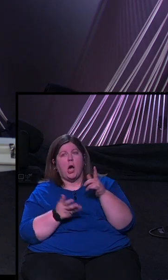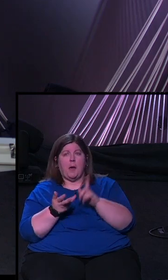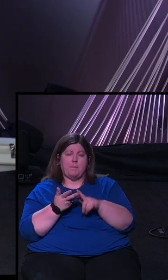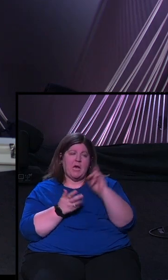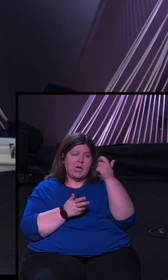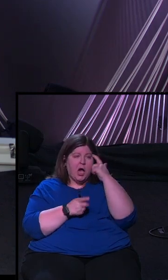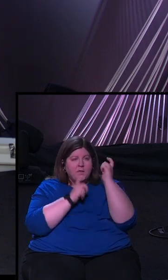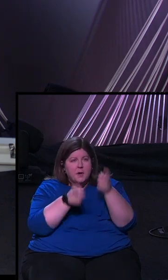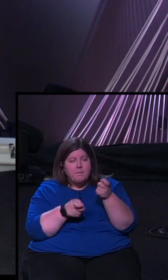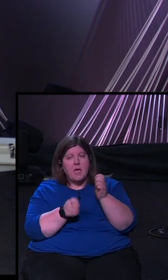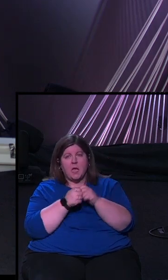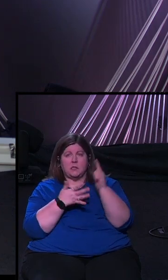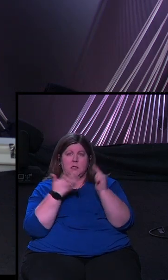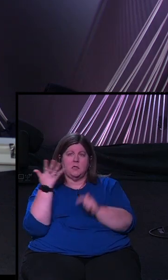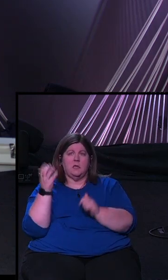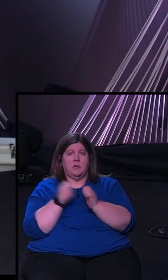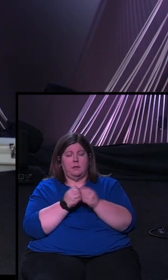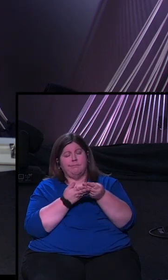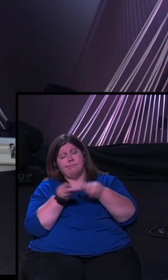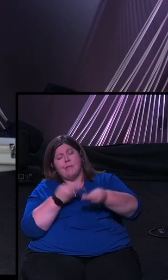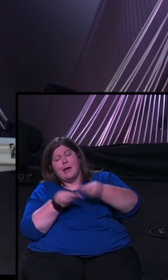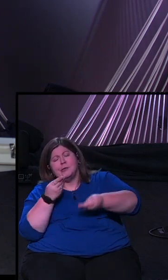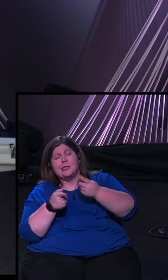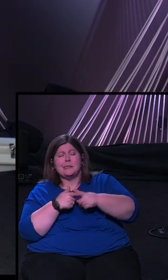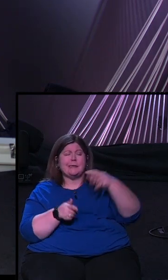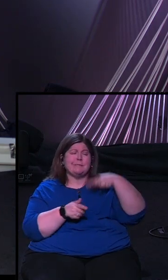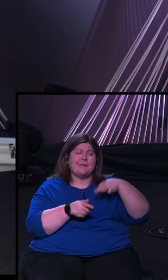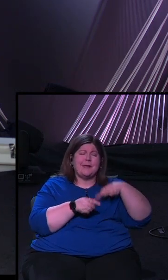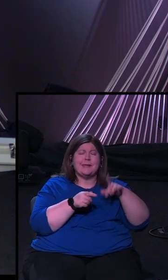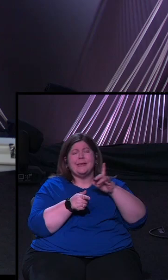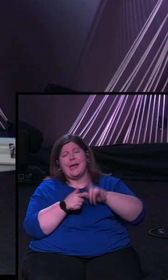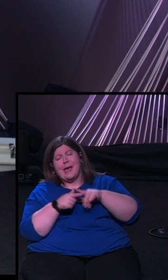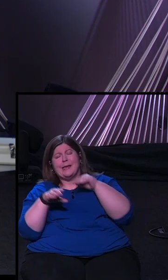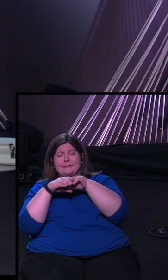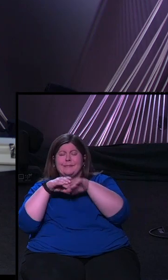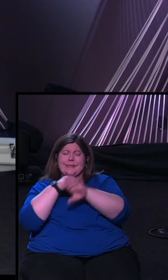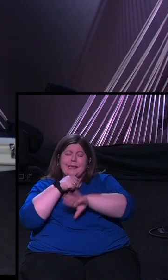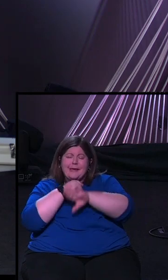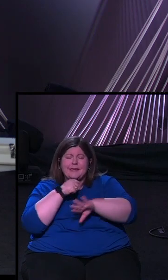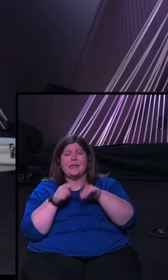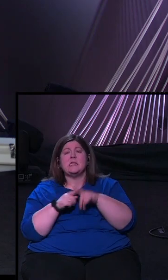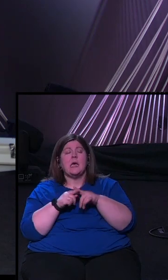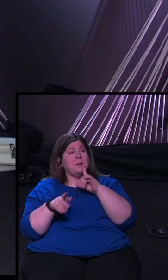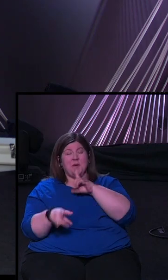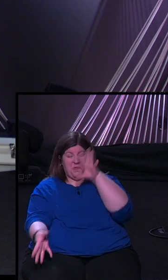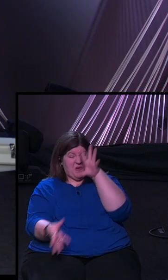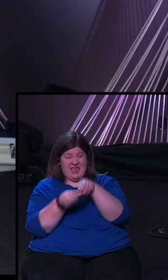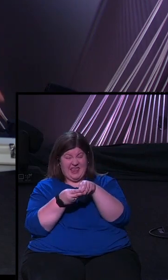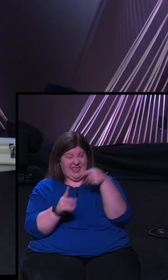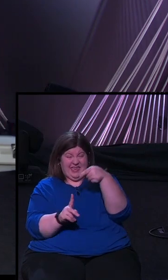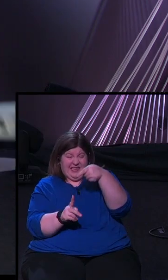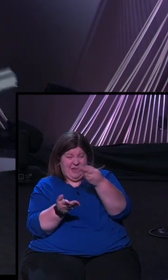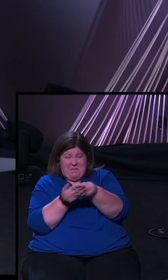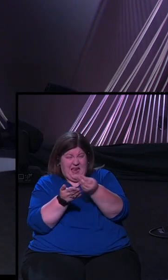keep going on more of these. It's budgets and assets and safety nets and slush funds and the American dream. But what is it exactly? What